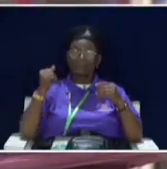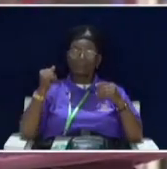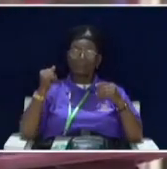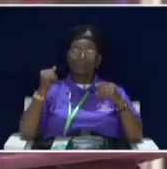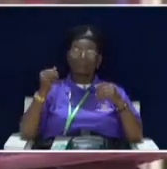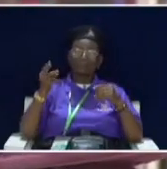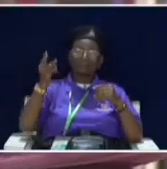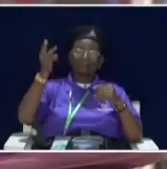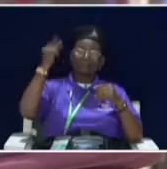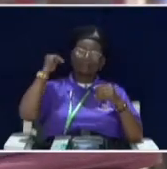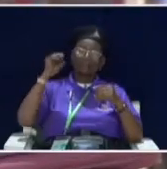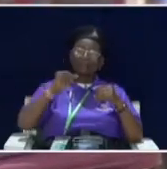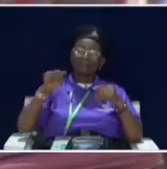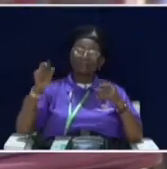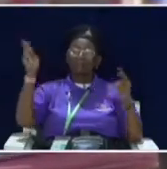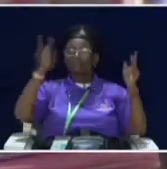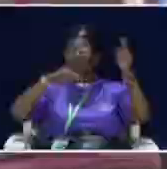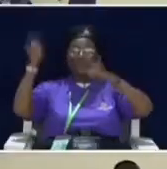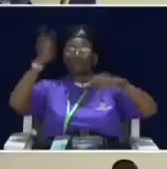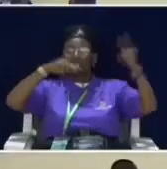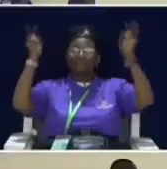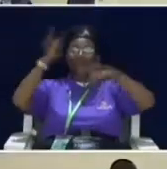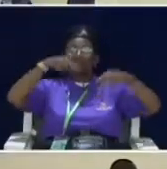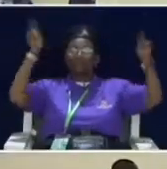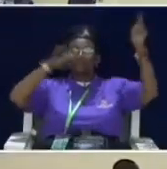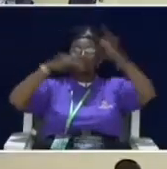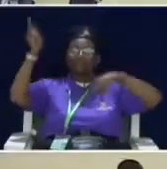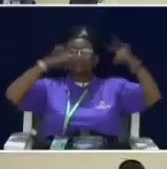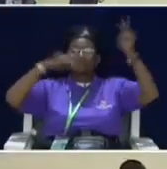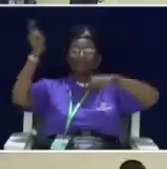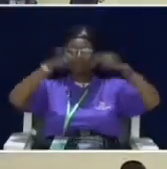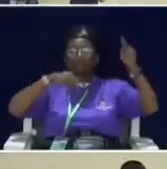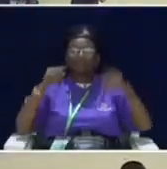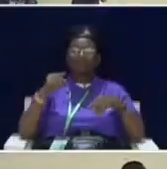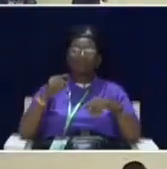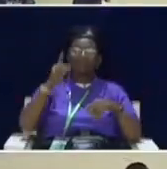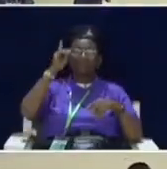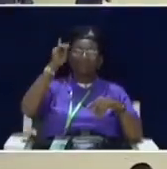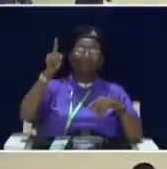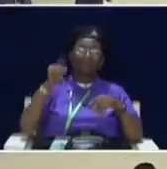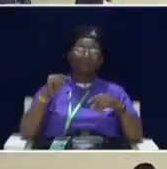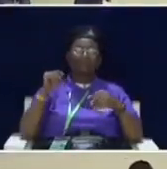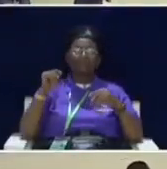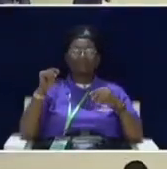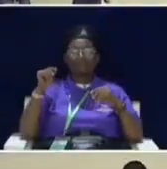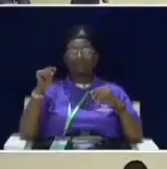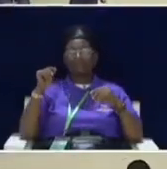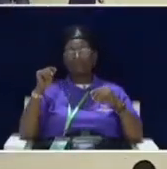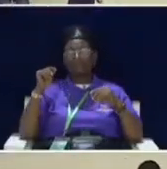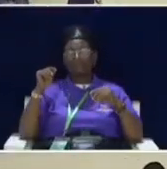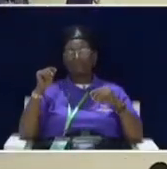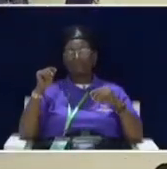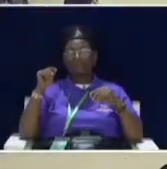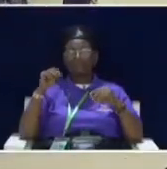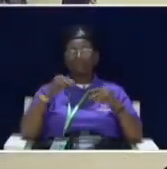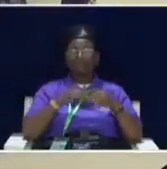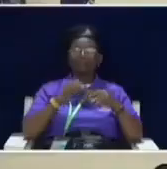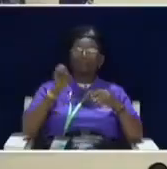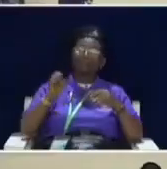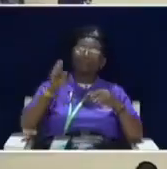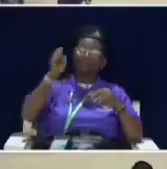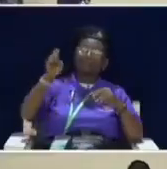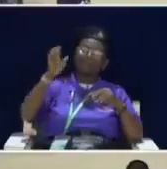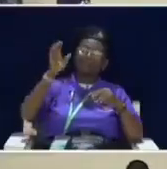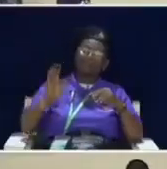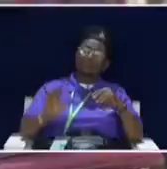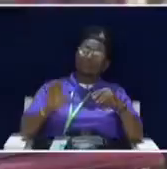was a violent one. O je eyi to mu to le gidi gidi. In Exodus chapter